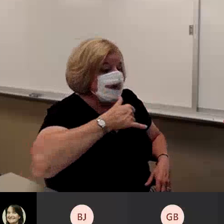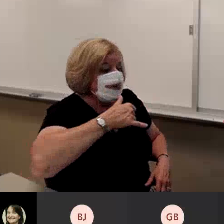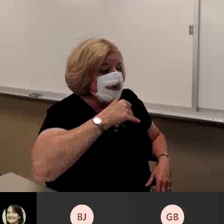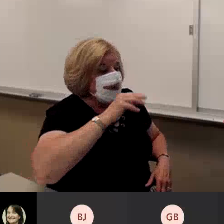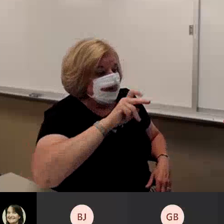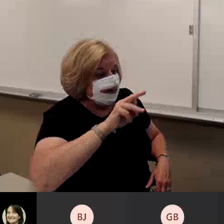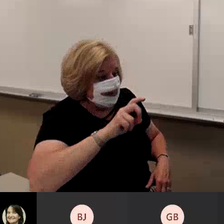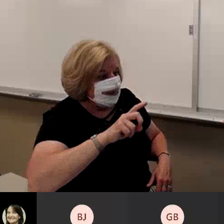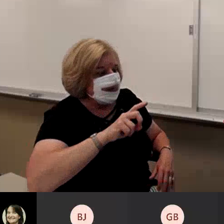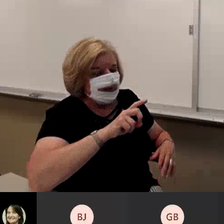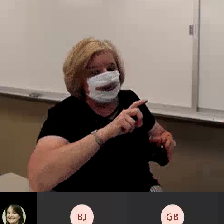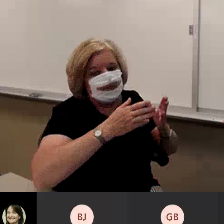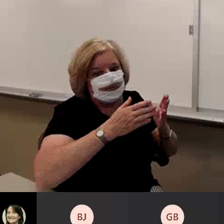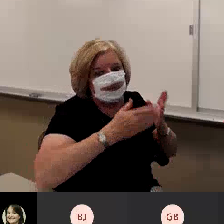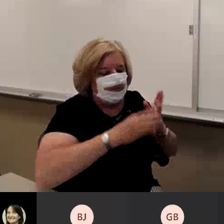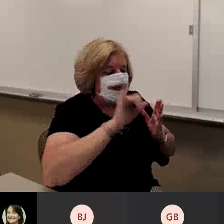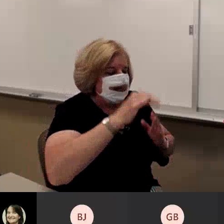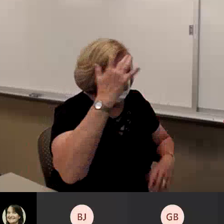the forefront.